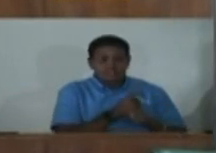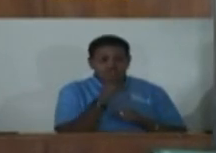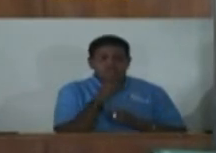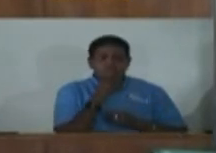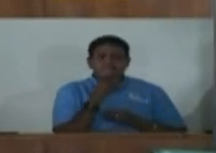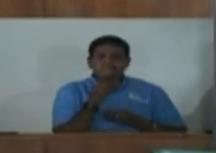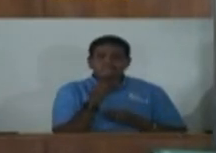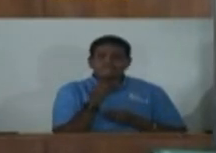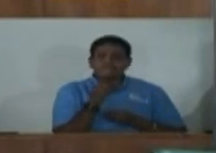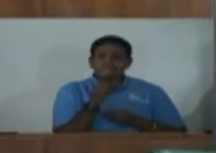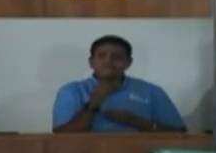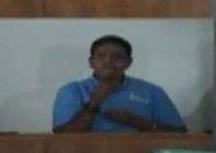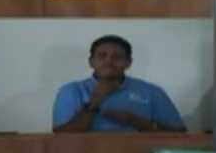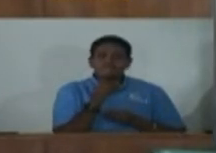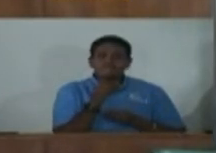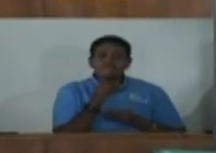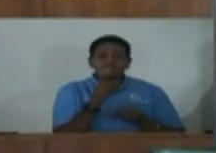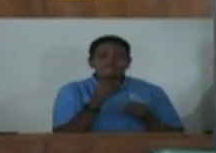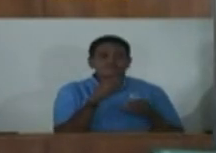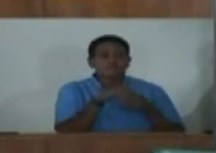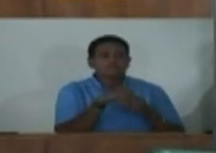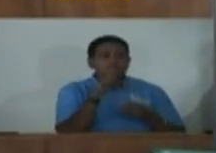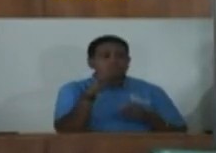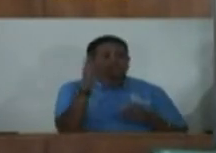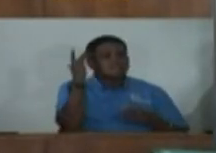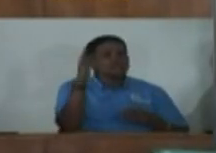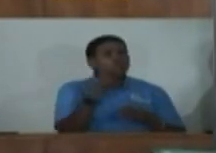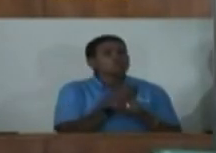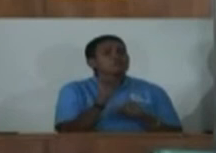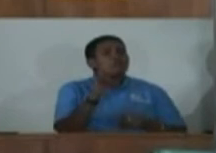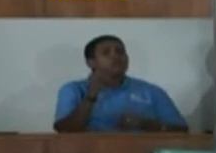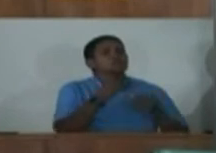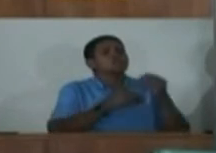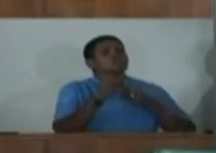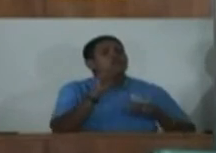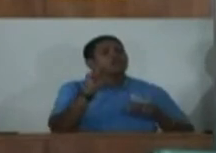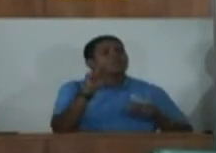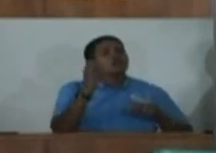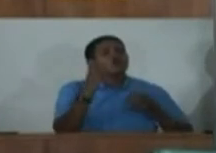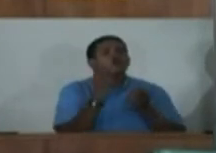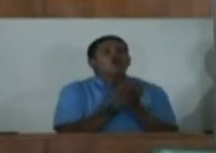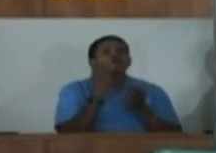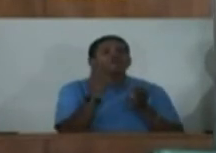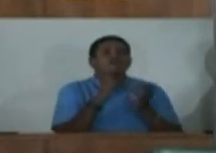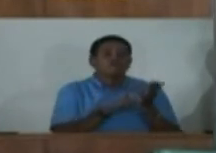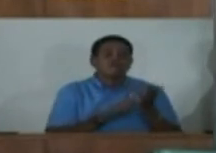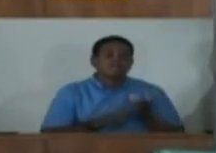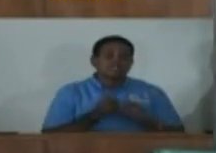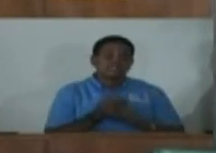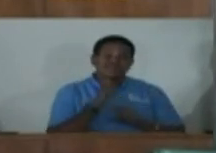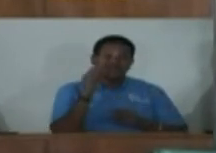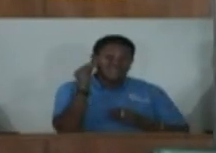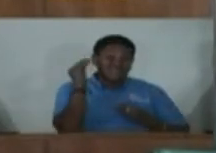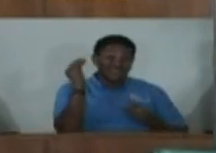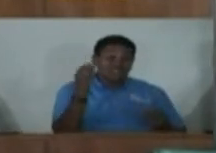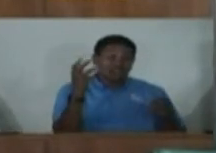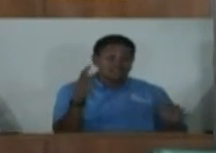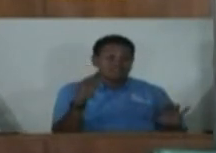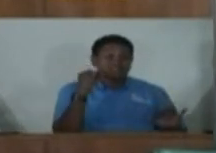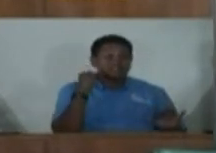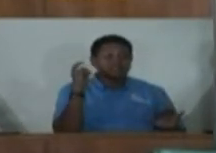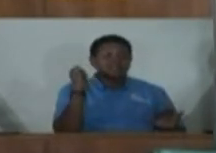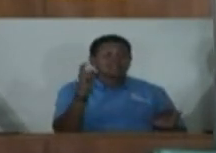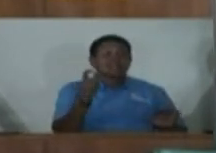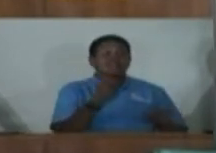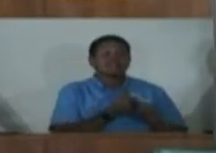it is aspects of intellectual property like trademark or copyright registration that, as I've said earlier, that is going to give it the